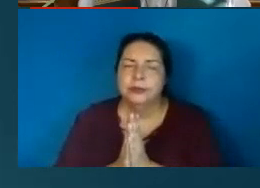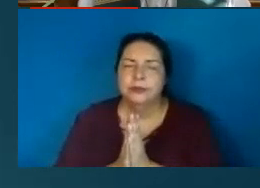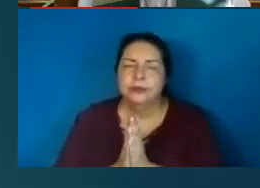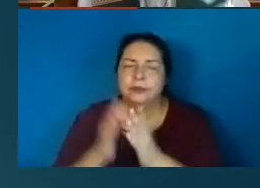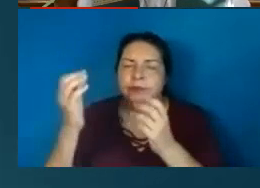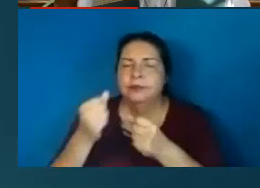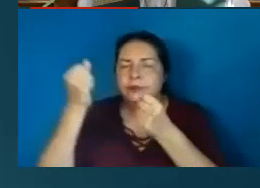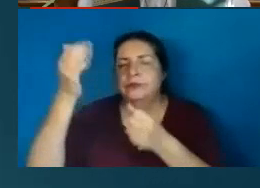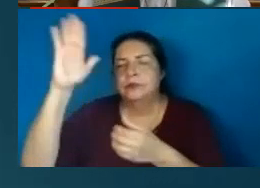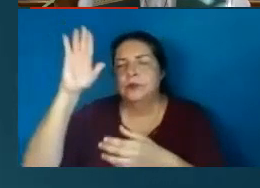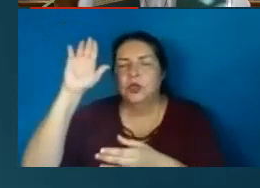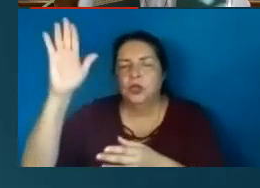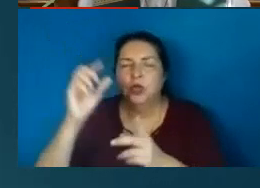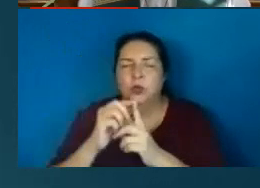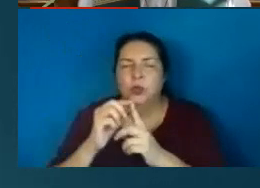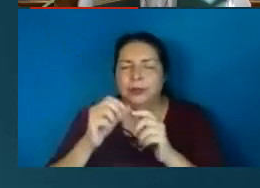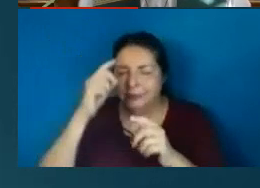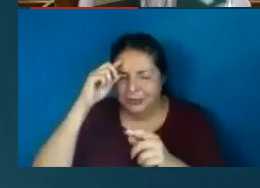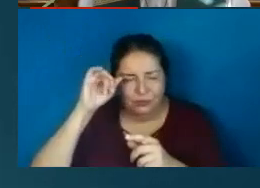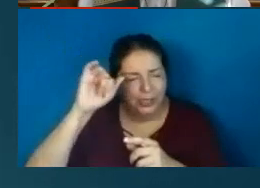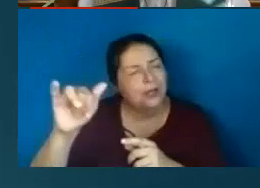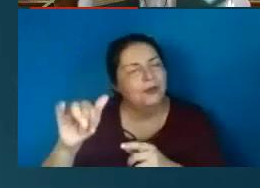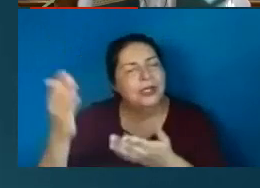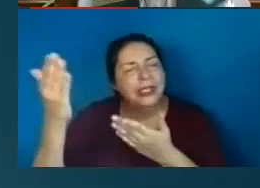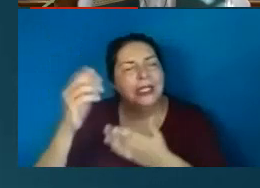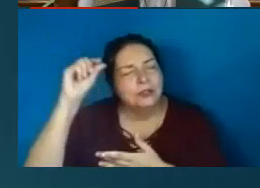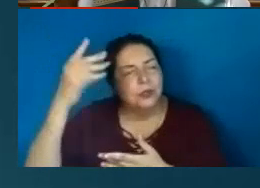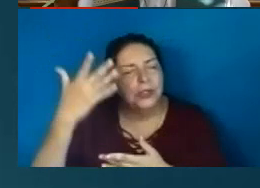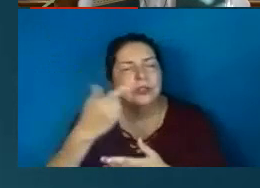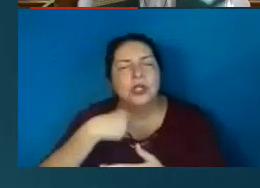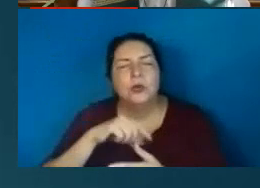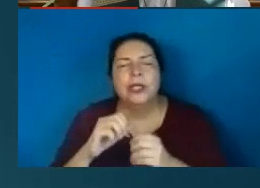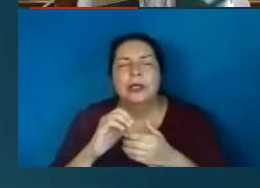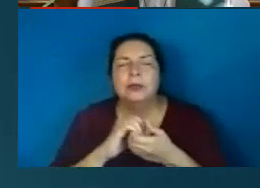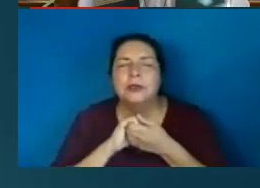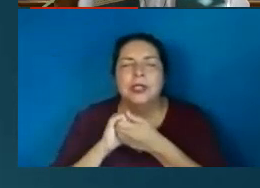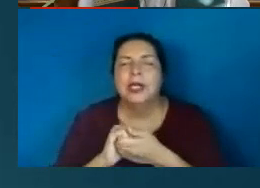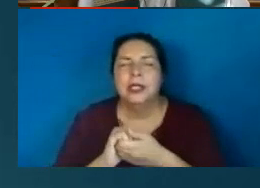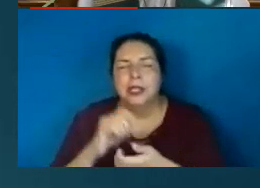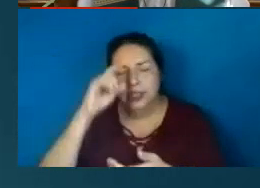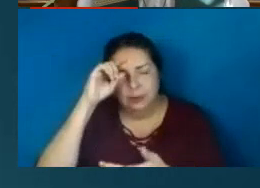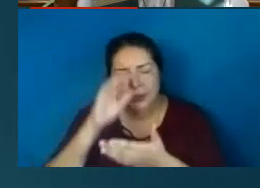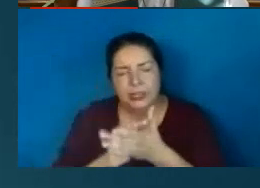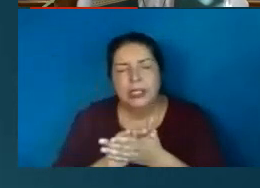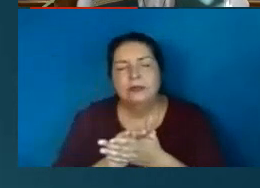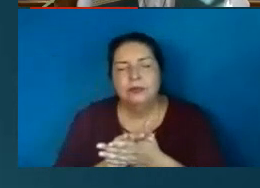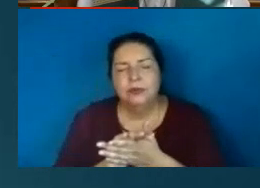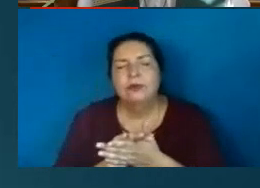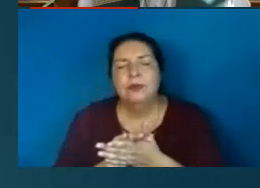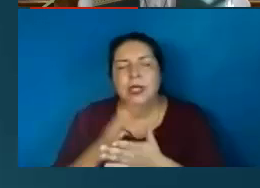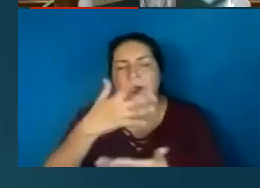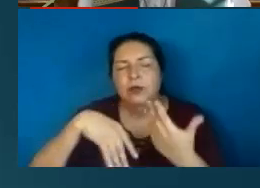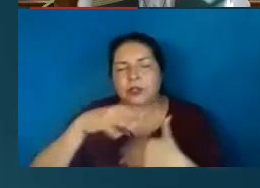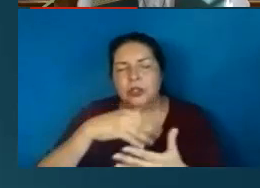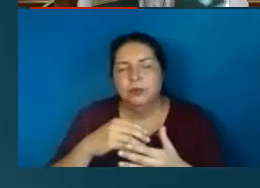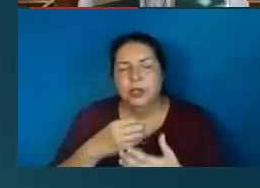Almighty God, your word endures forever. Give us grace so that we may be united in doctrine and in fellowship of your table,